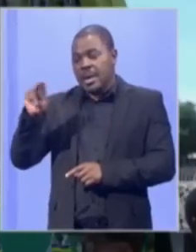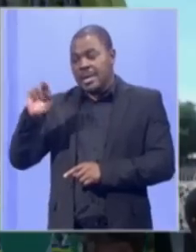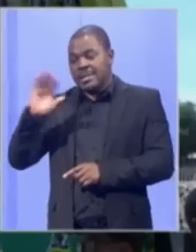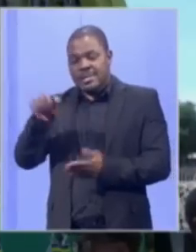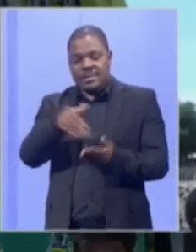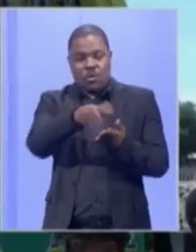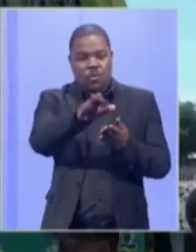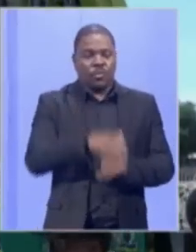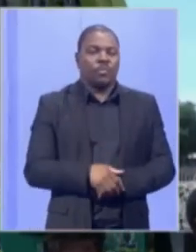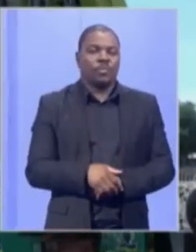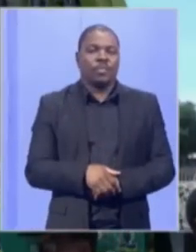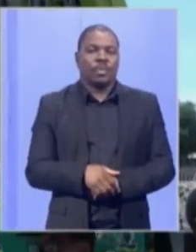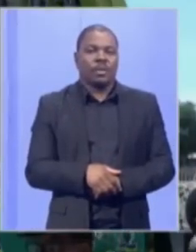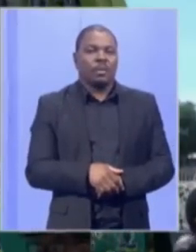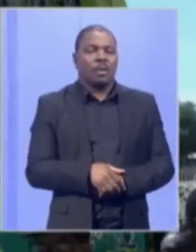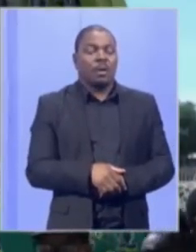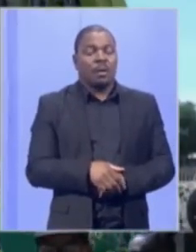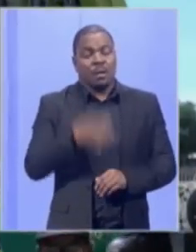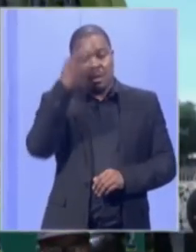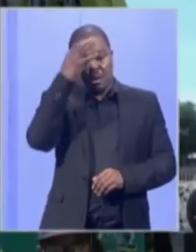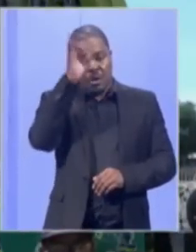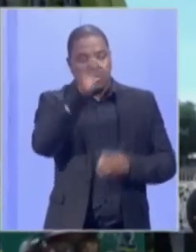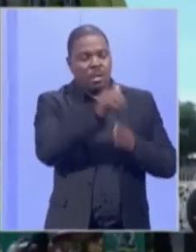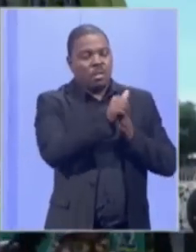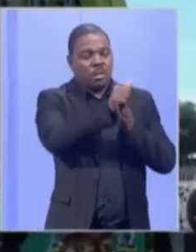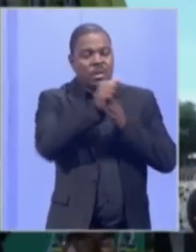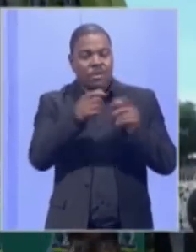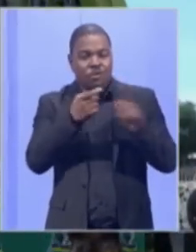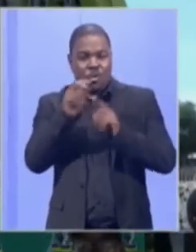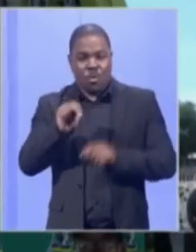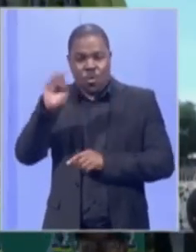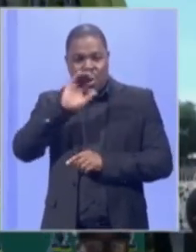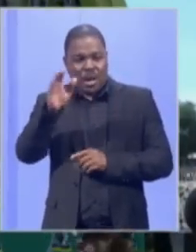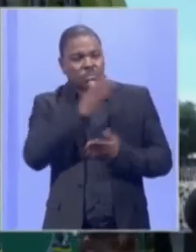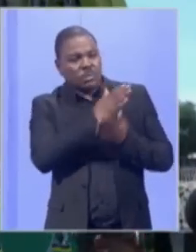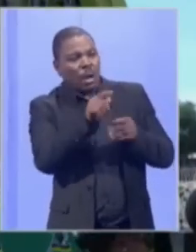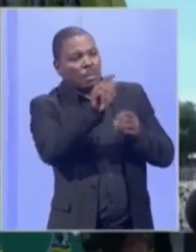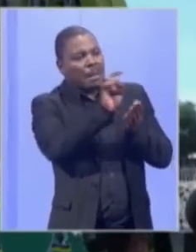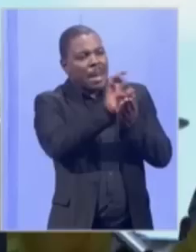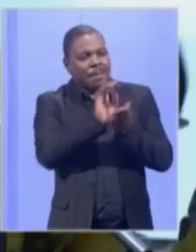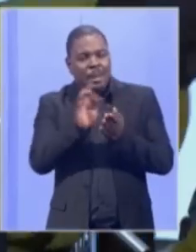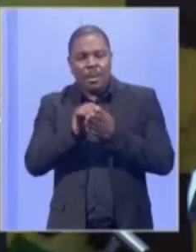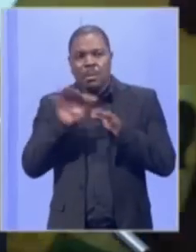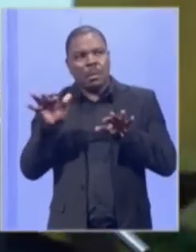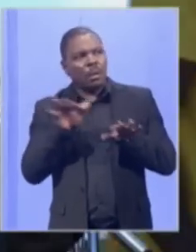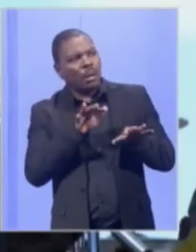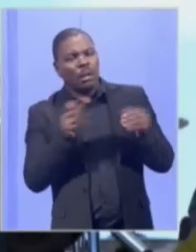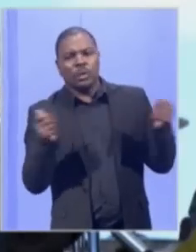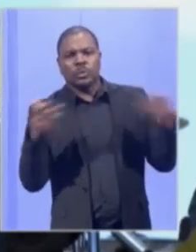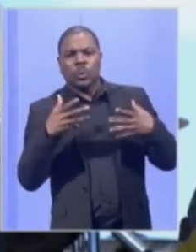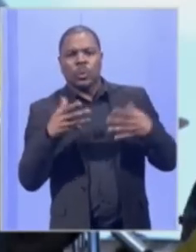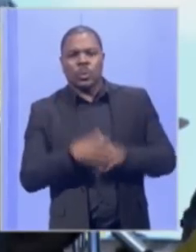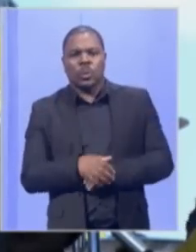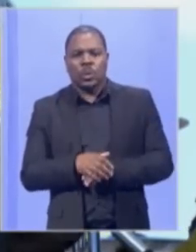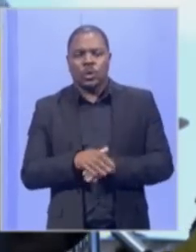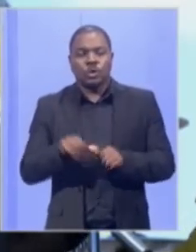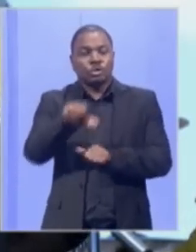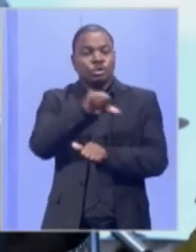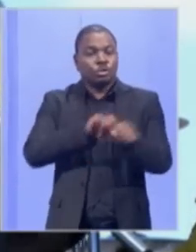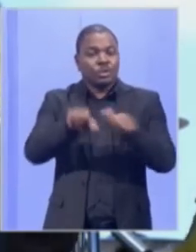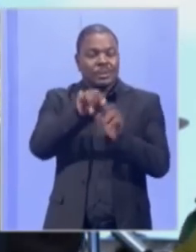Phatlalatso ya ho theolwa ditulong ha baetapele ba mmuso provinseng ya Northern Cape ho makaditse batho ba bangata. Lengolong le ileng la bonwa dikgokahanong